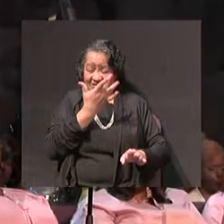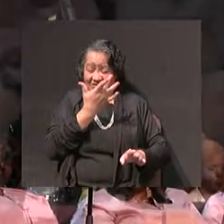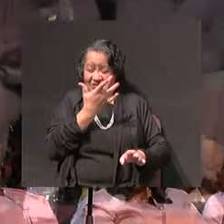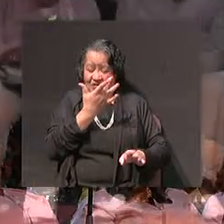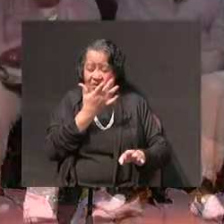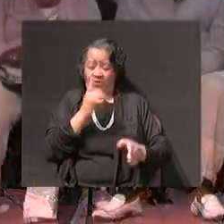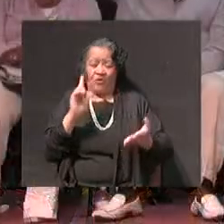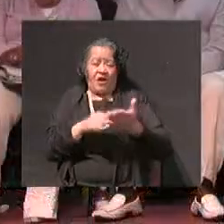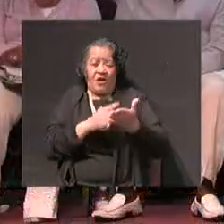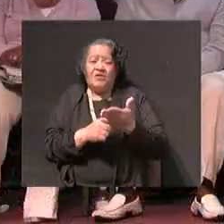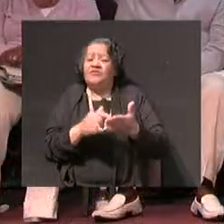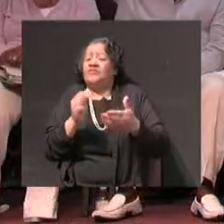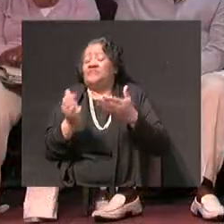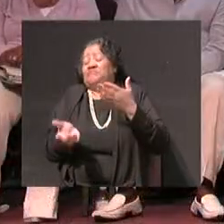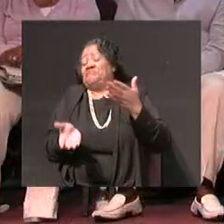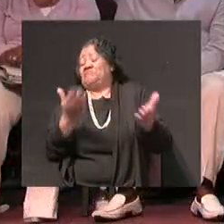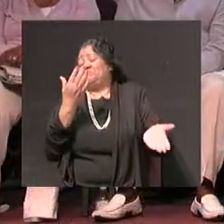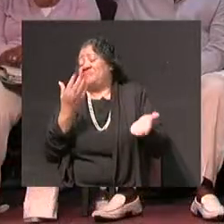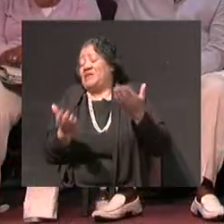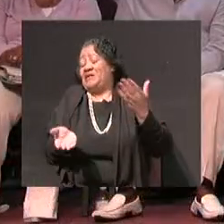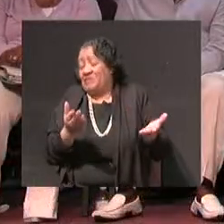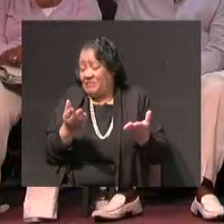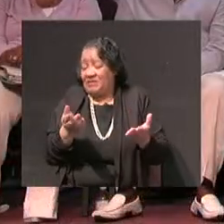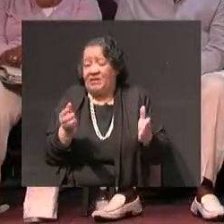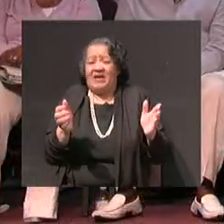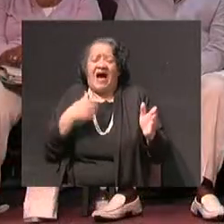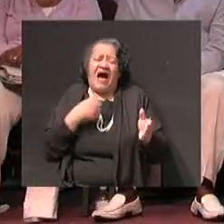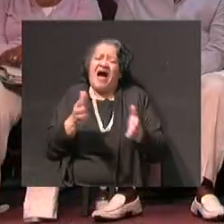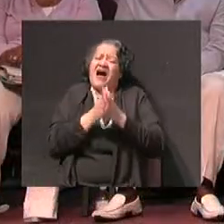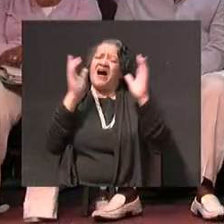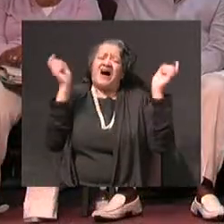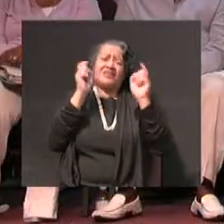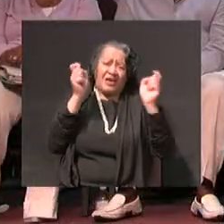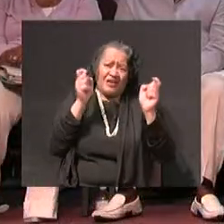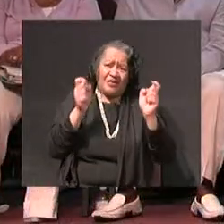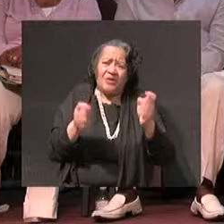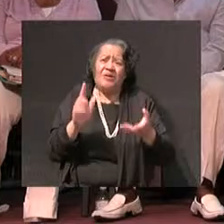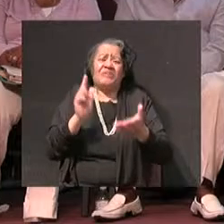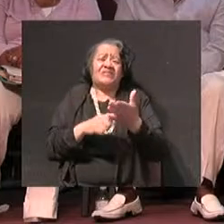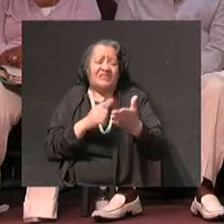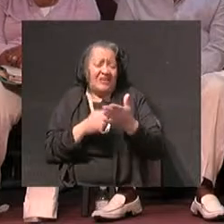If sometimes you mad, quit acting saying hallelujah. And I'll say,